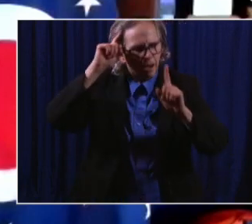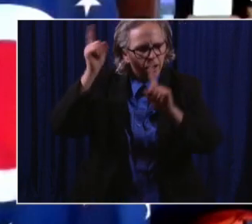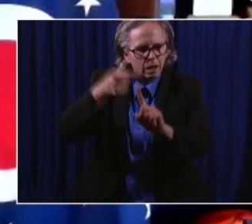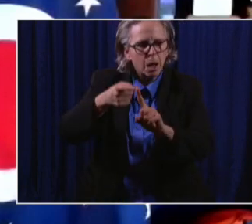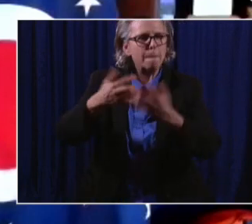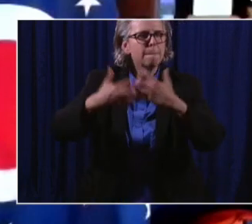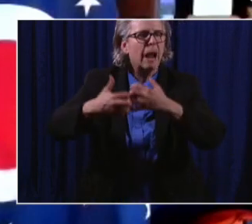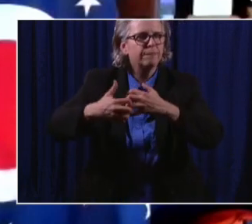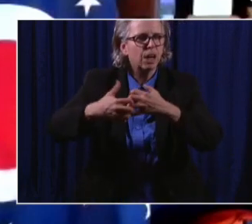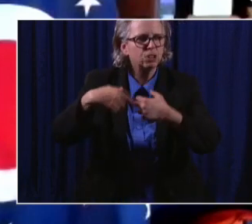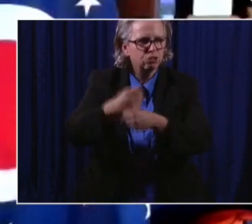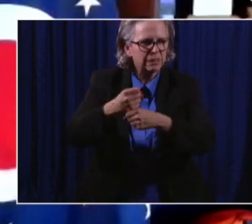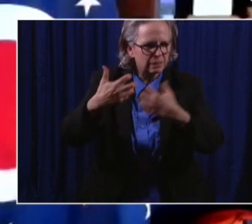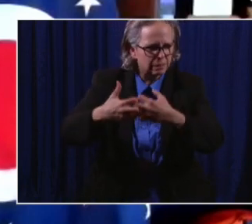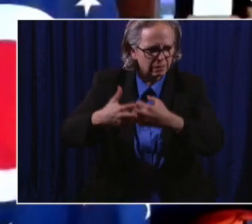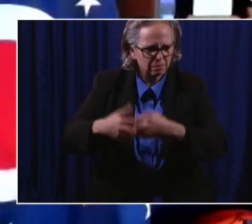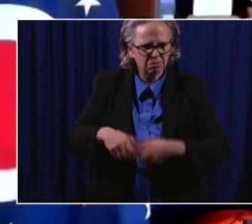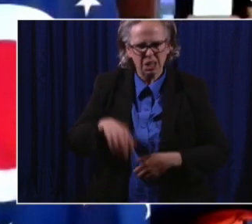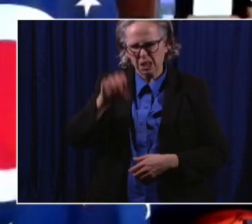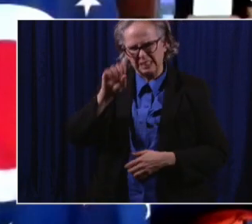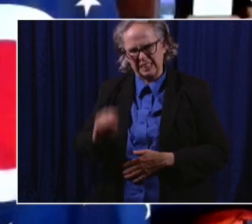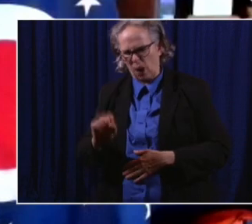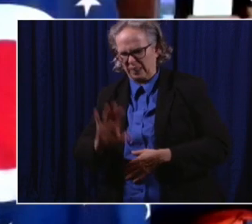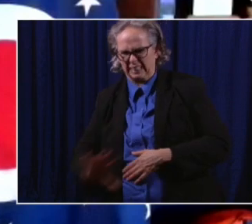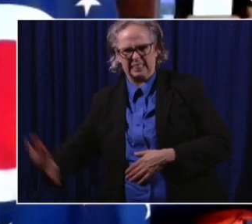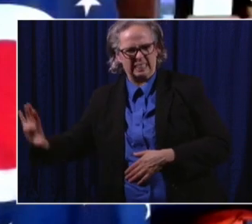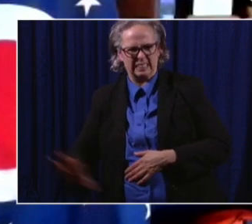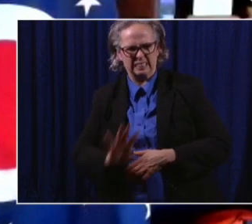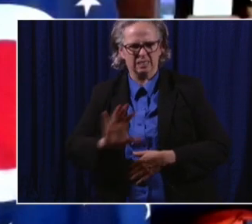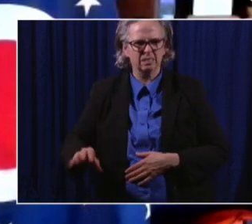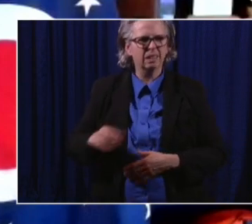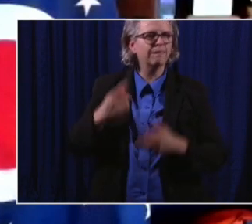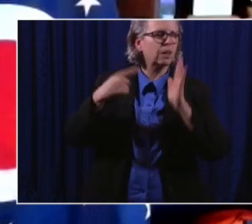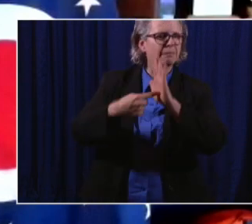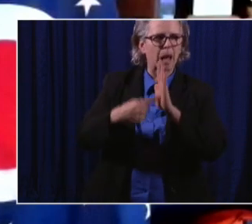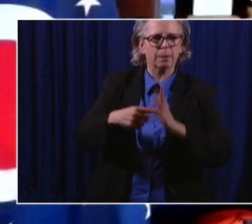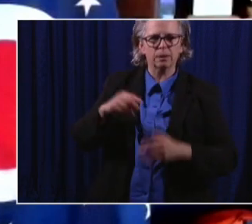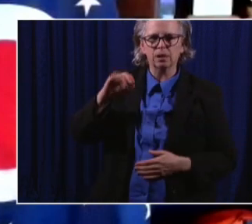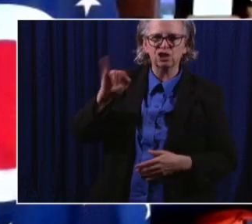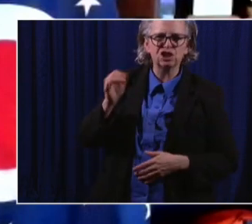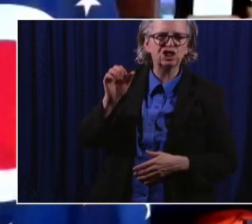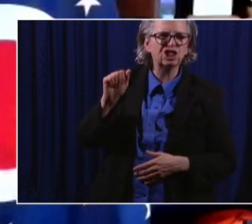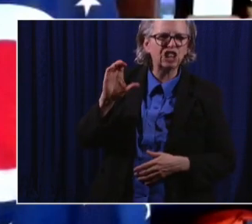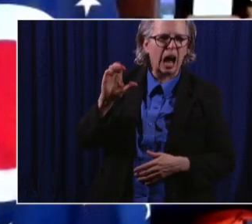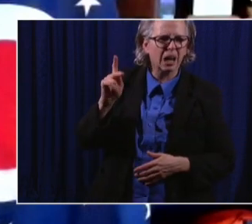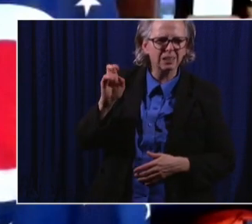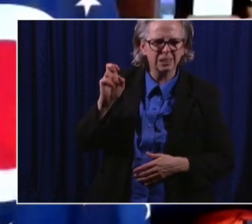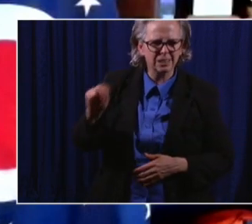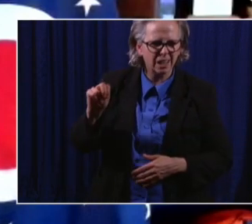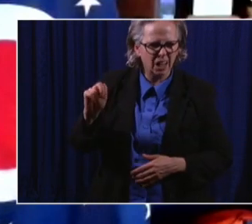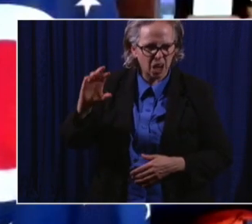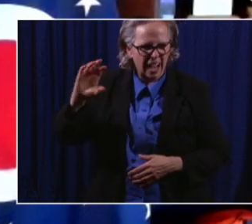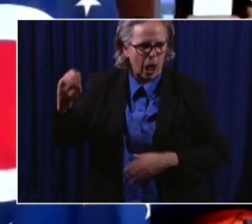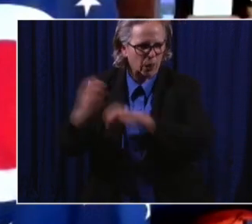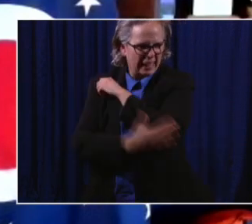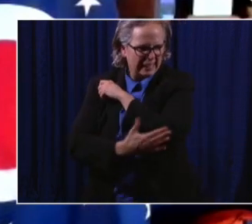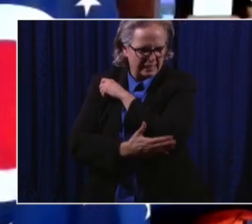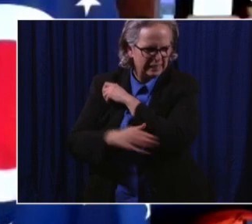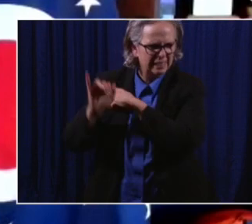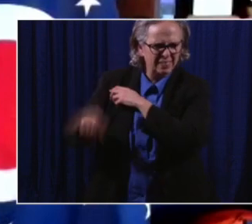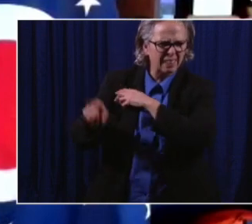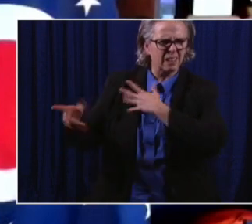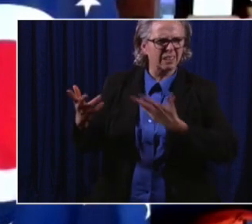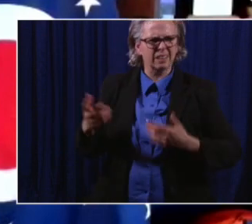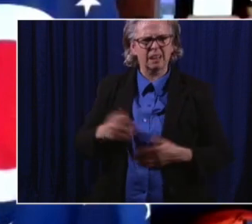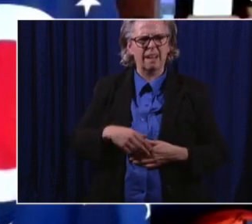Jackson County in Southeast Ohio, in the heart of Appalachia, Phoenix Quality Manufacturing, that's announced that with